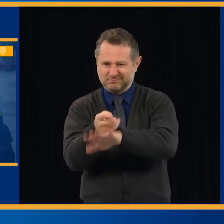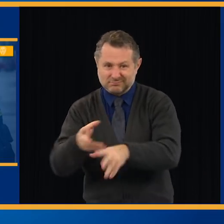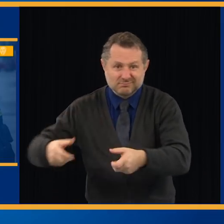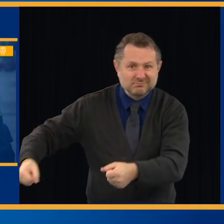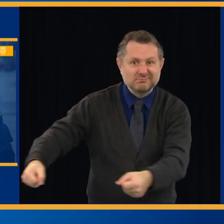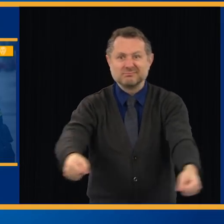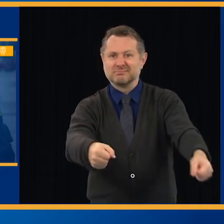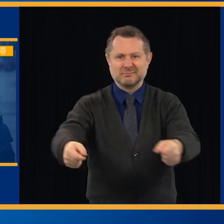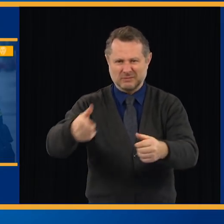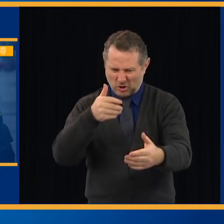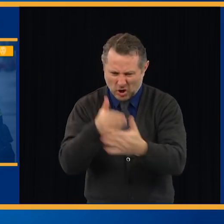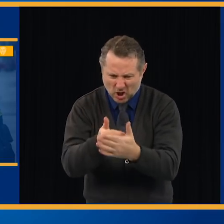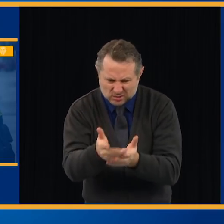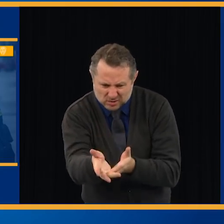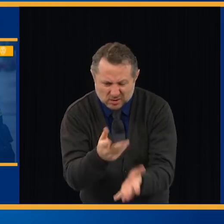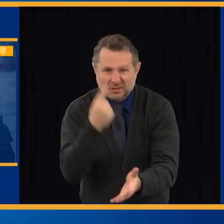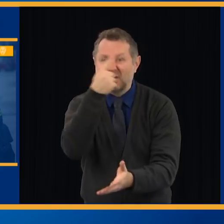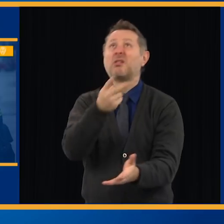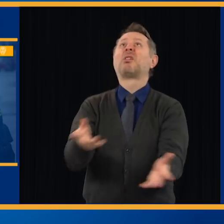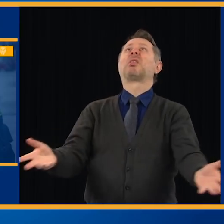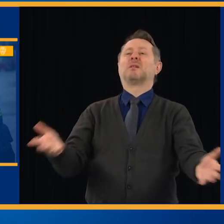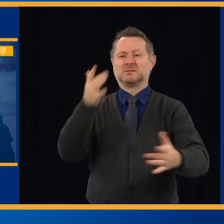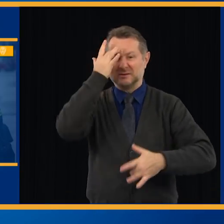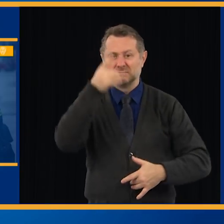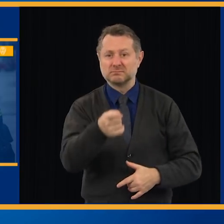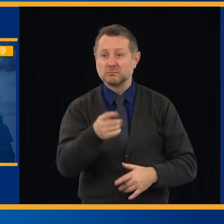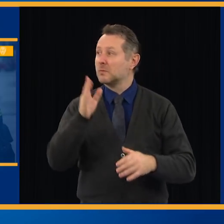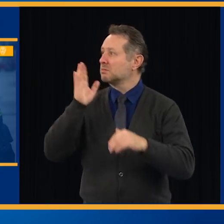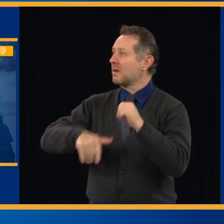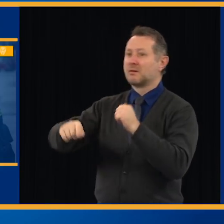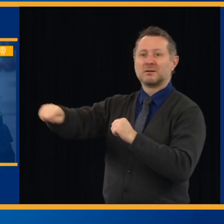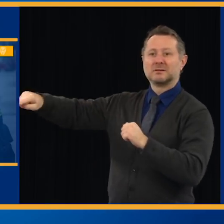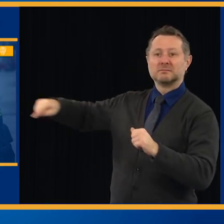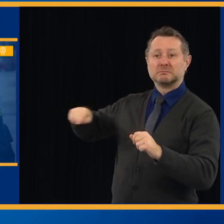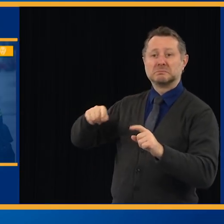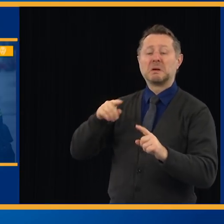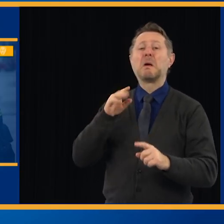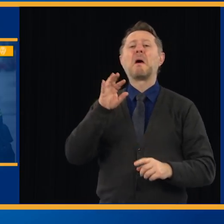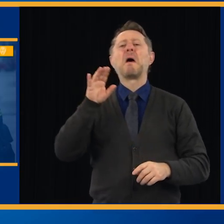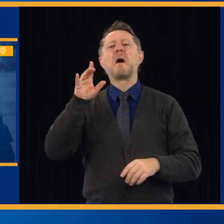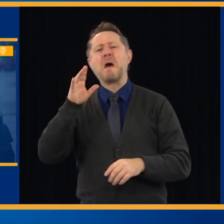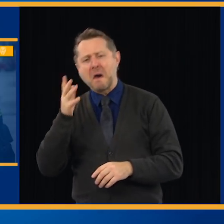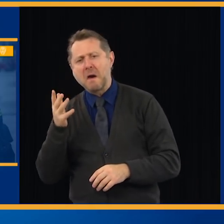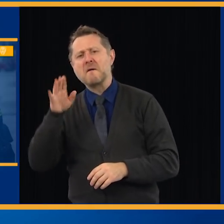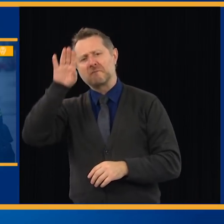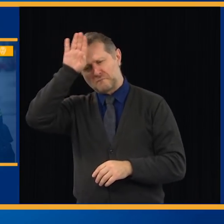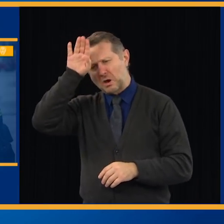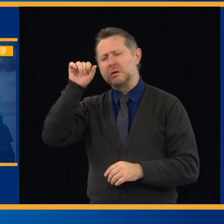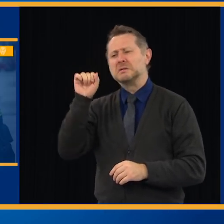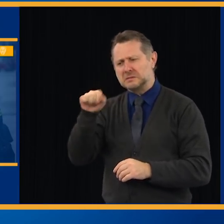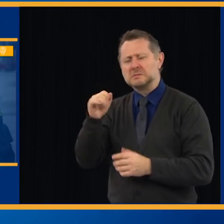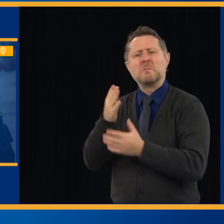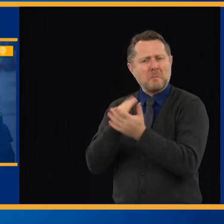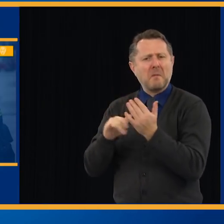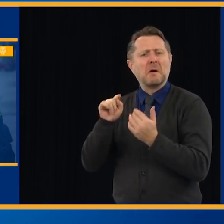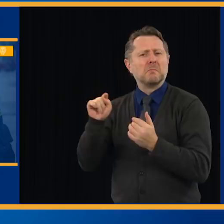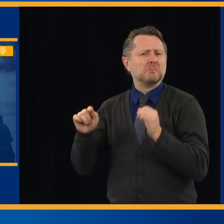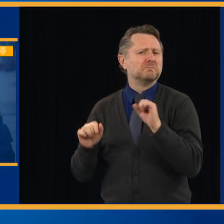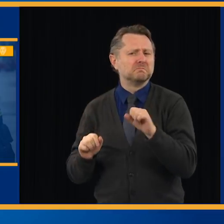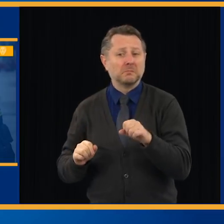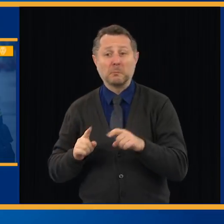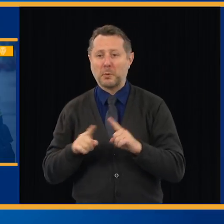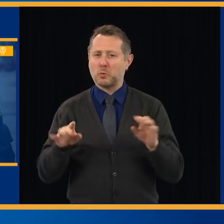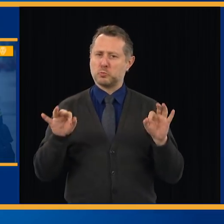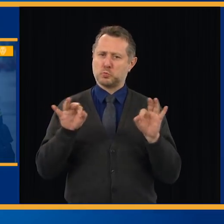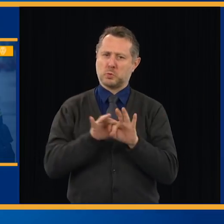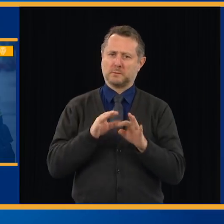closest contact in many ways. FDNY also. But we want to find out exactly what's going